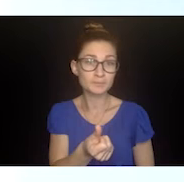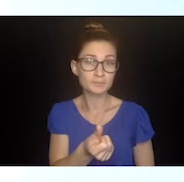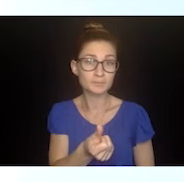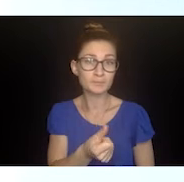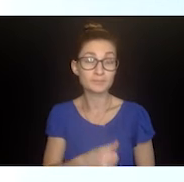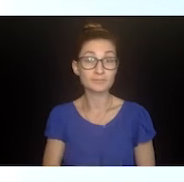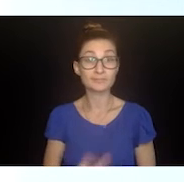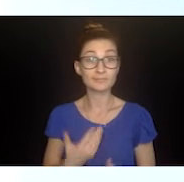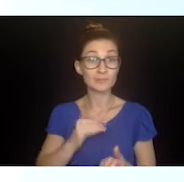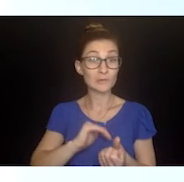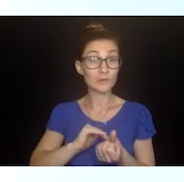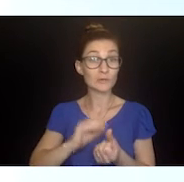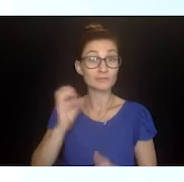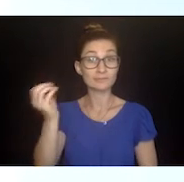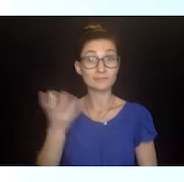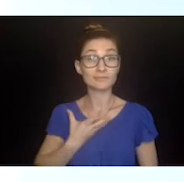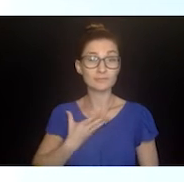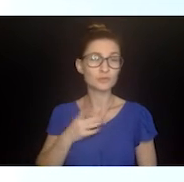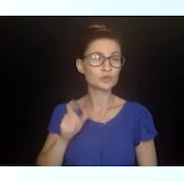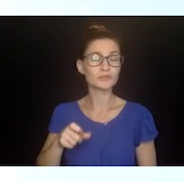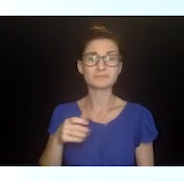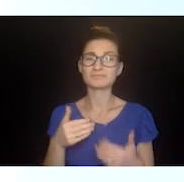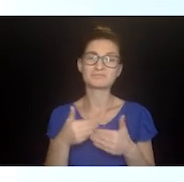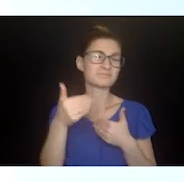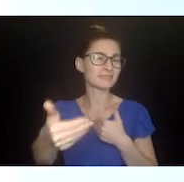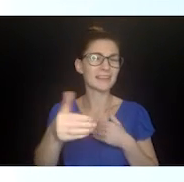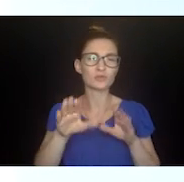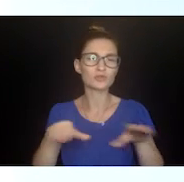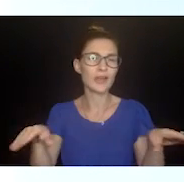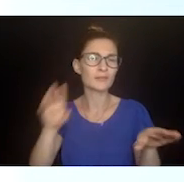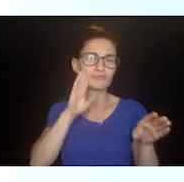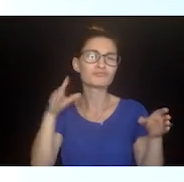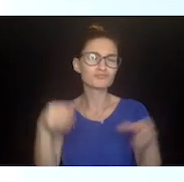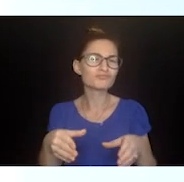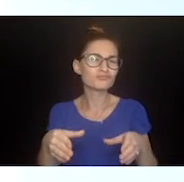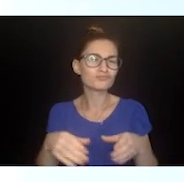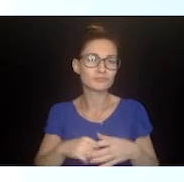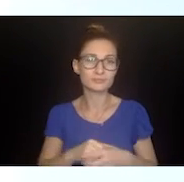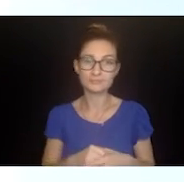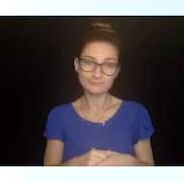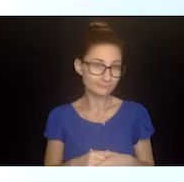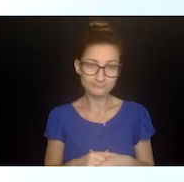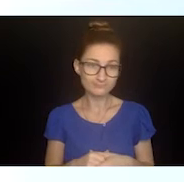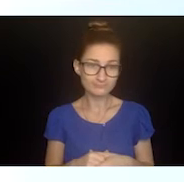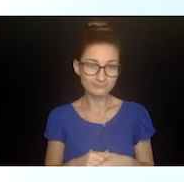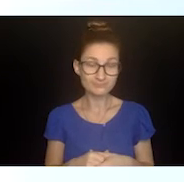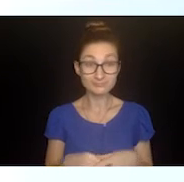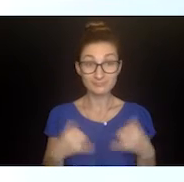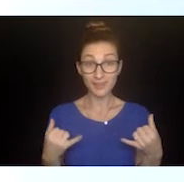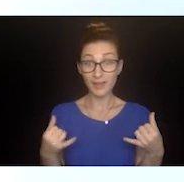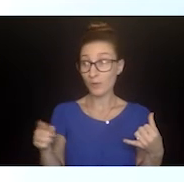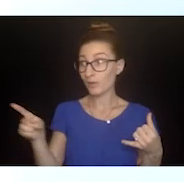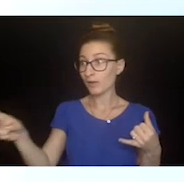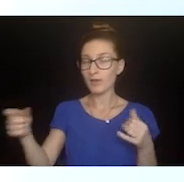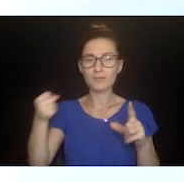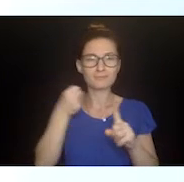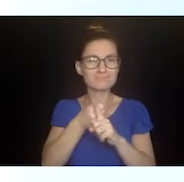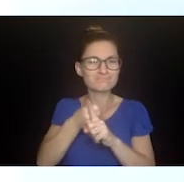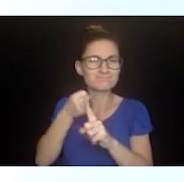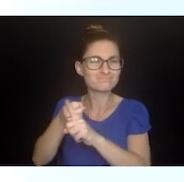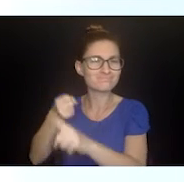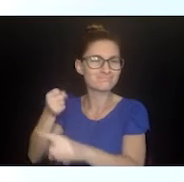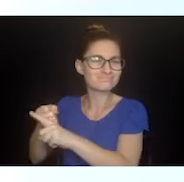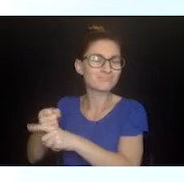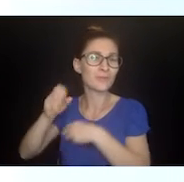We were told we should get on with our next child. And here he is, delighting the world with